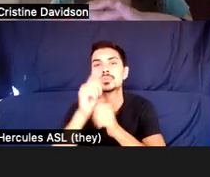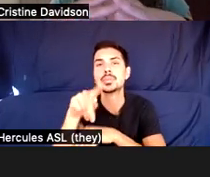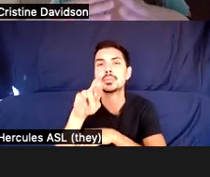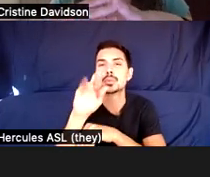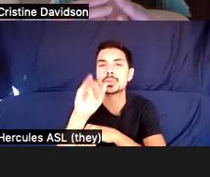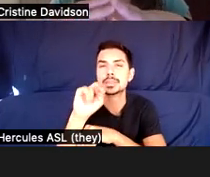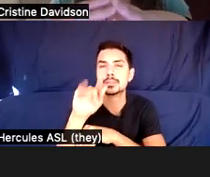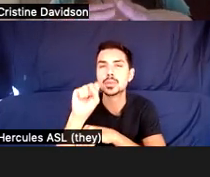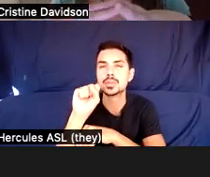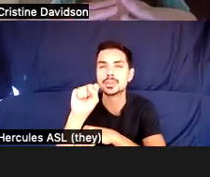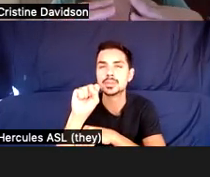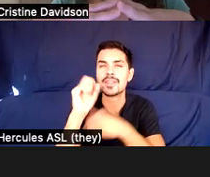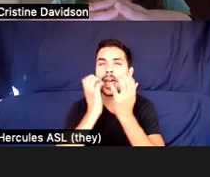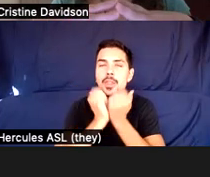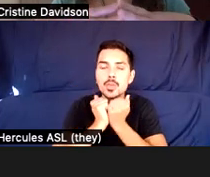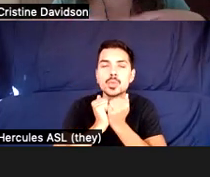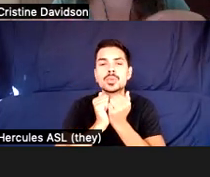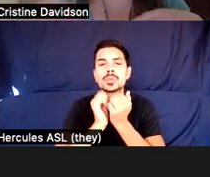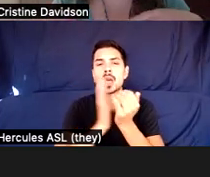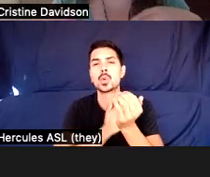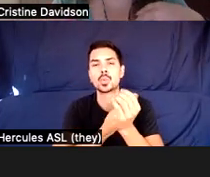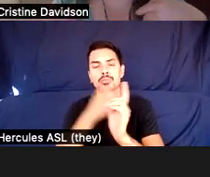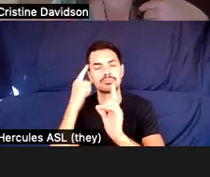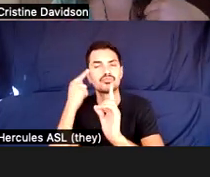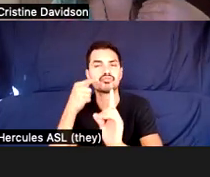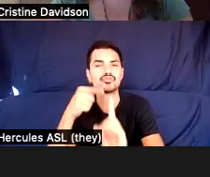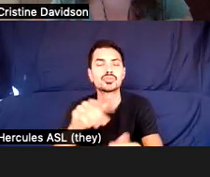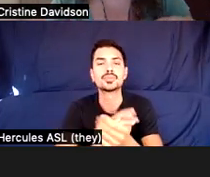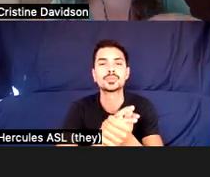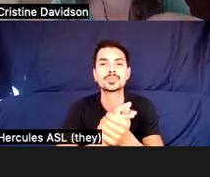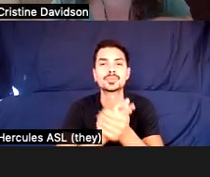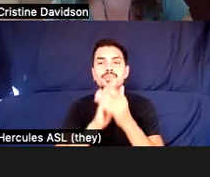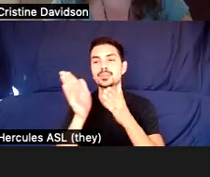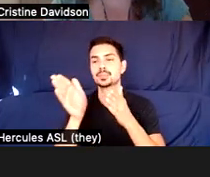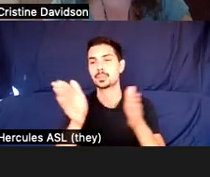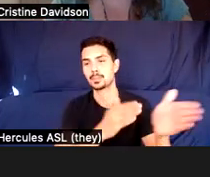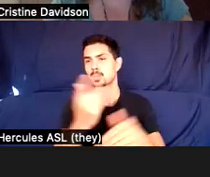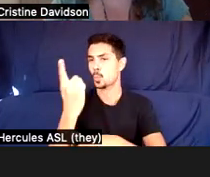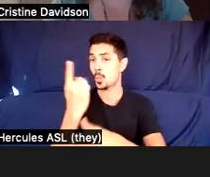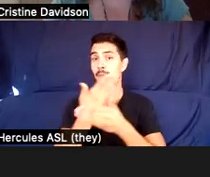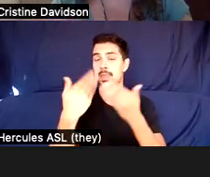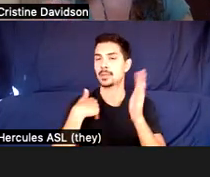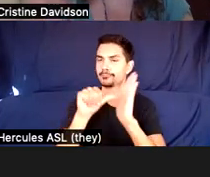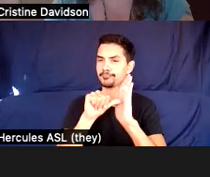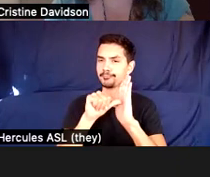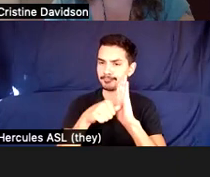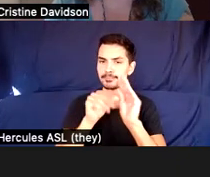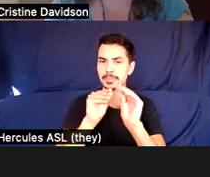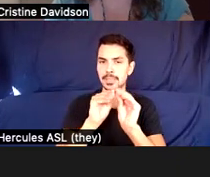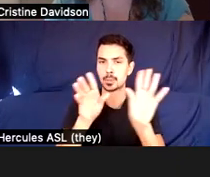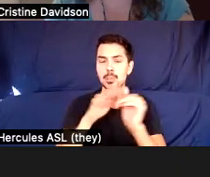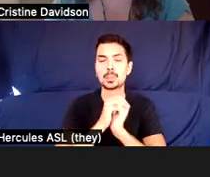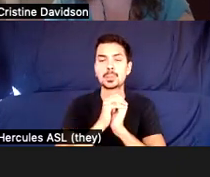So one of the things that we want to be clear on in the front end. So, you know, I was saying that some of us are